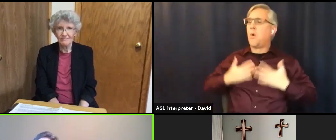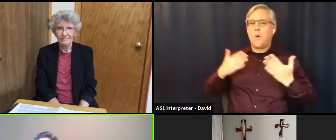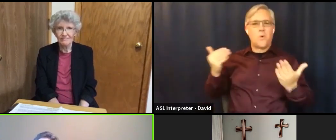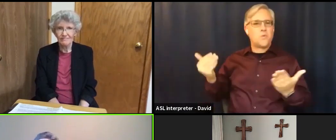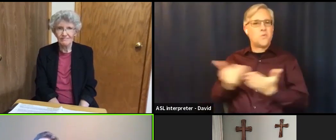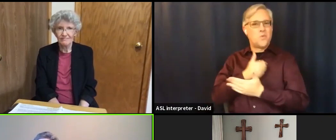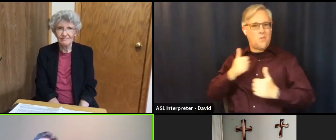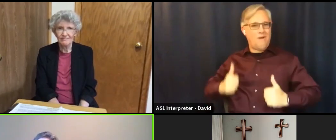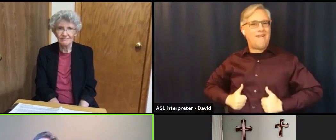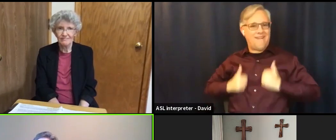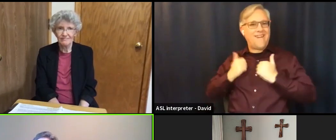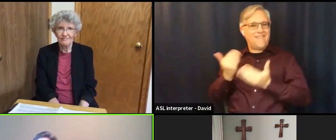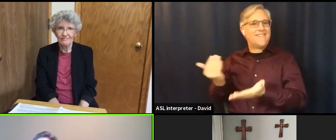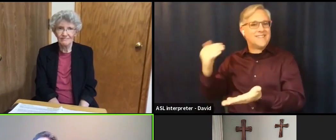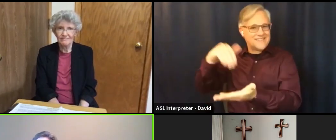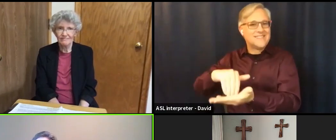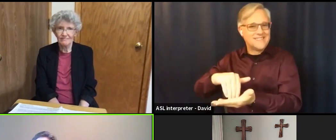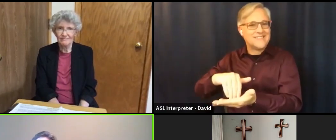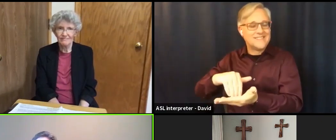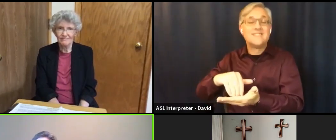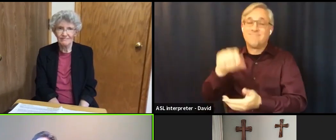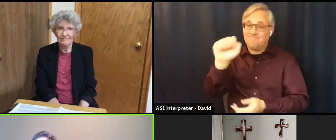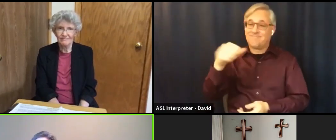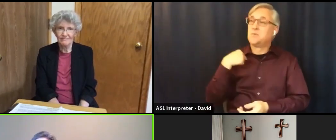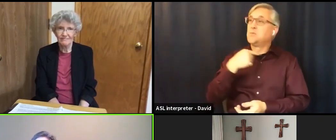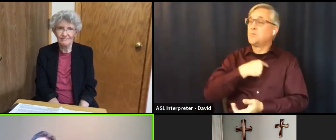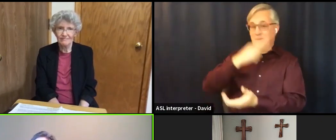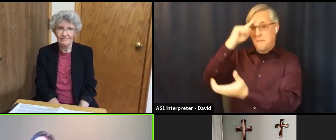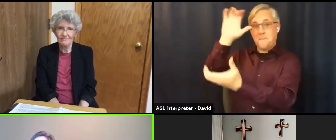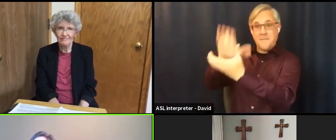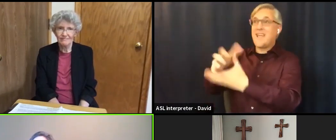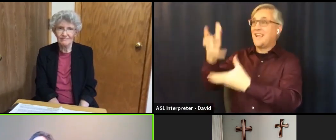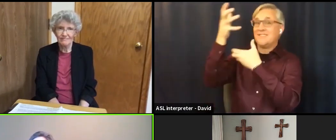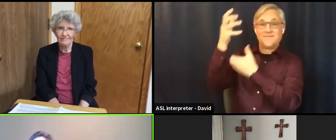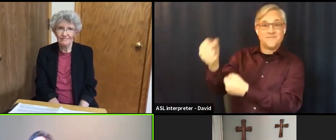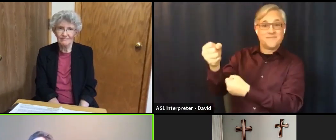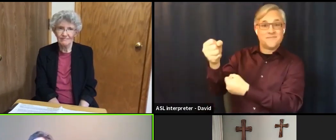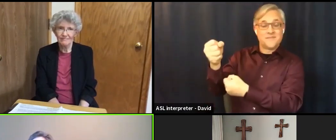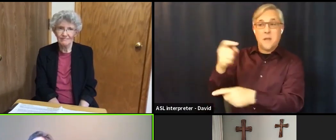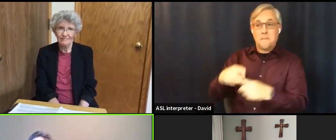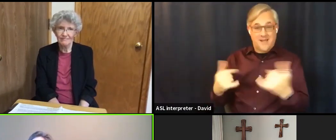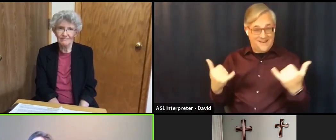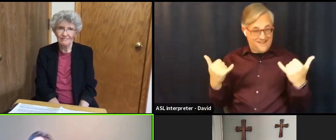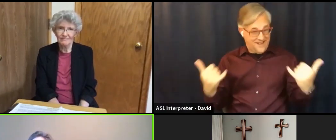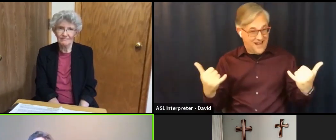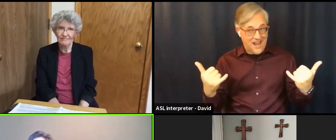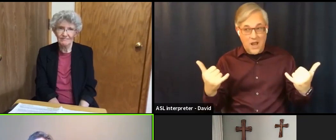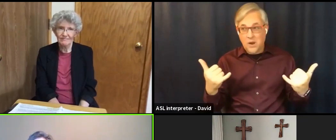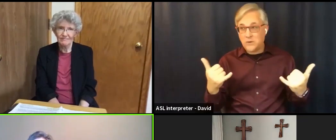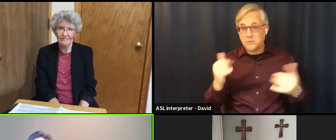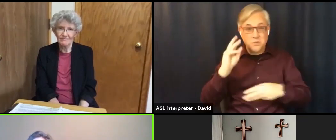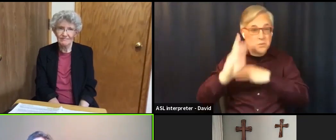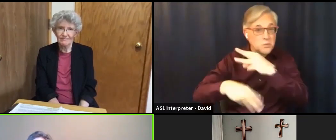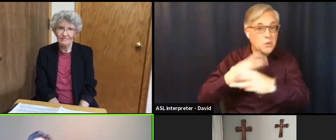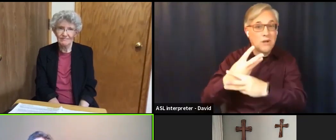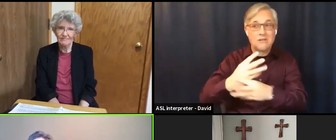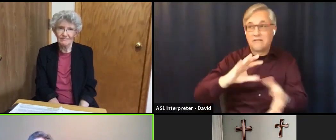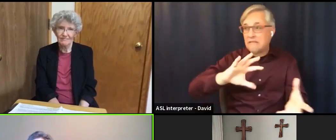But in these days, those promises can be very hard to hold on